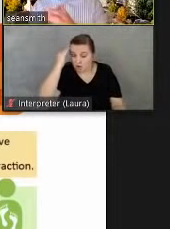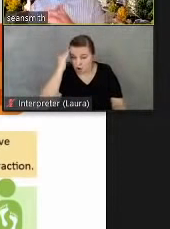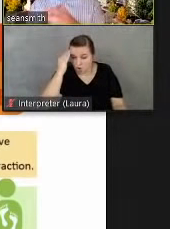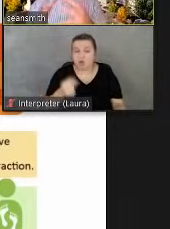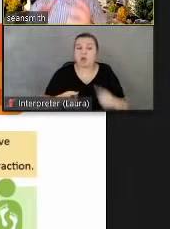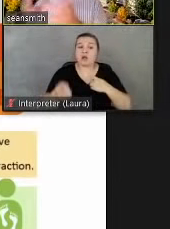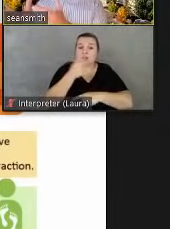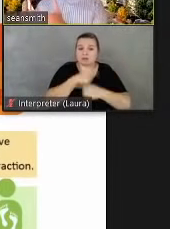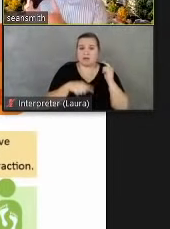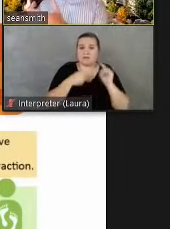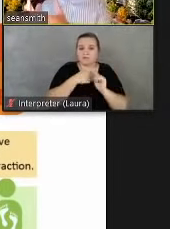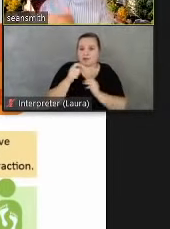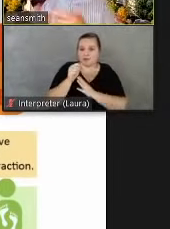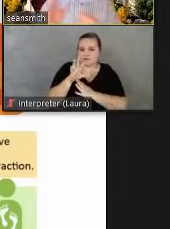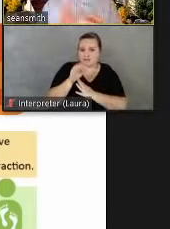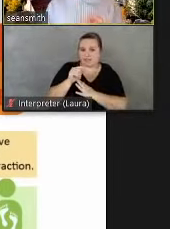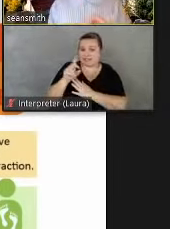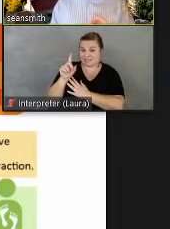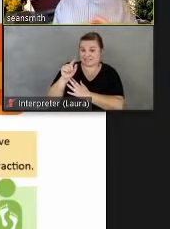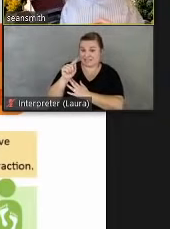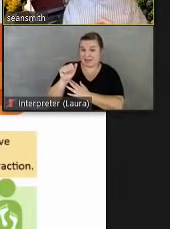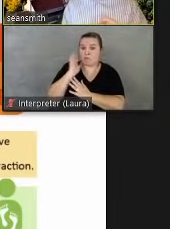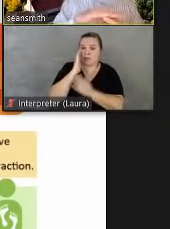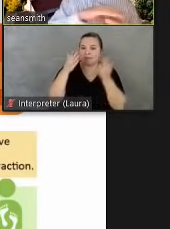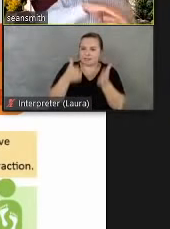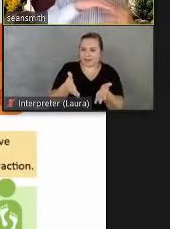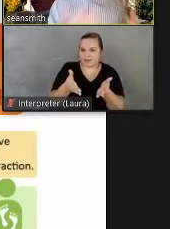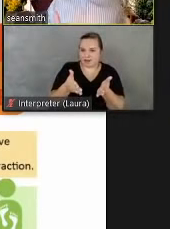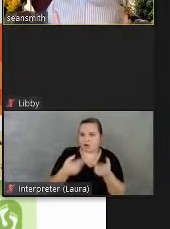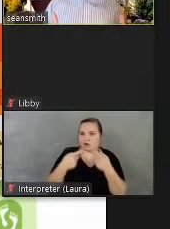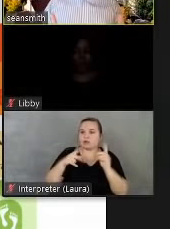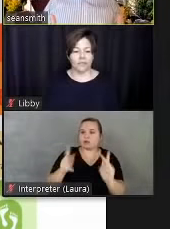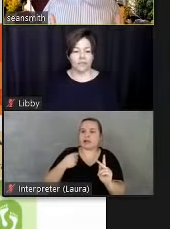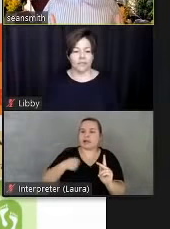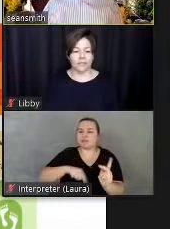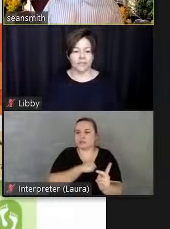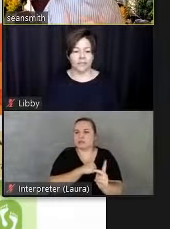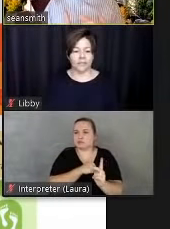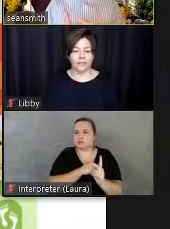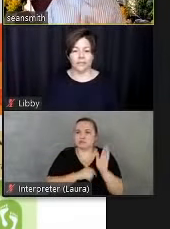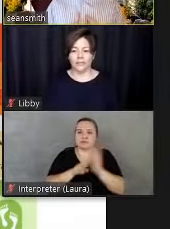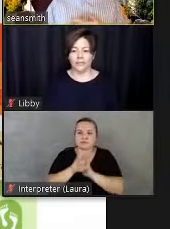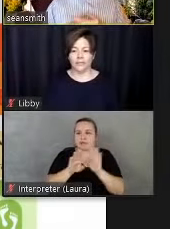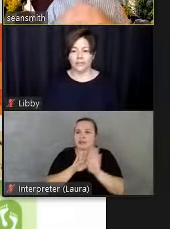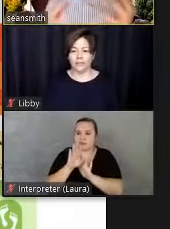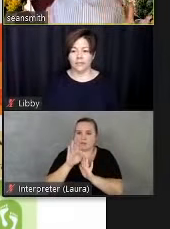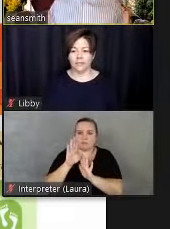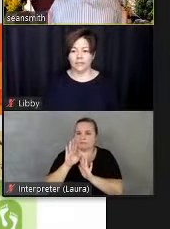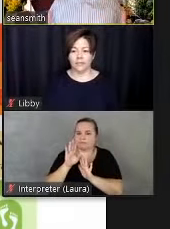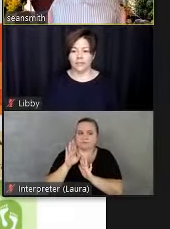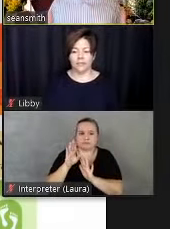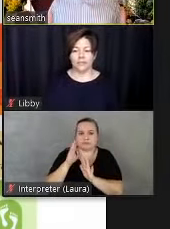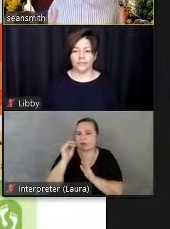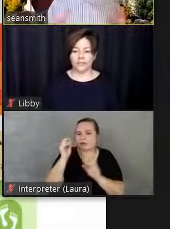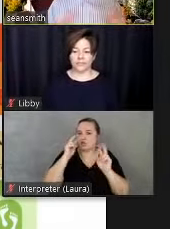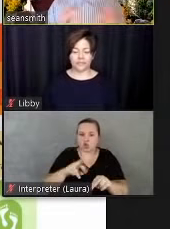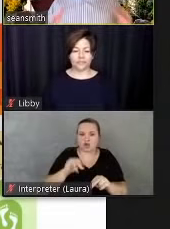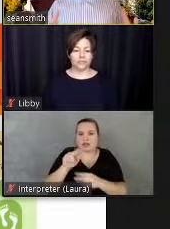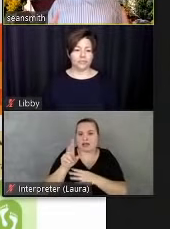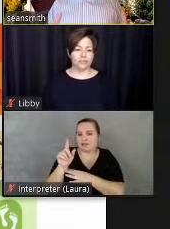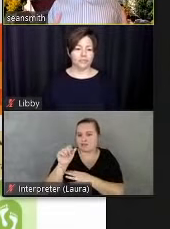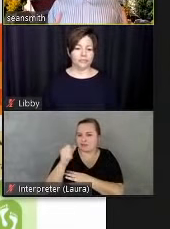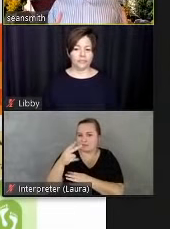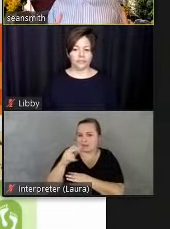the fact that data will be there for us. It allows us to develop trend lines. It allows us to take a look at the dashboard